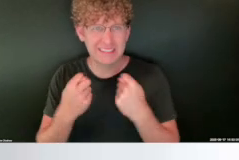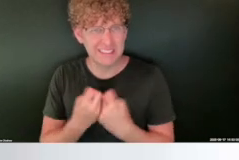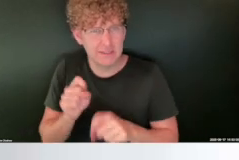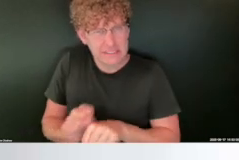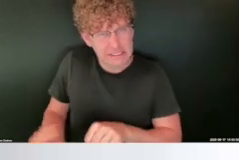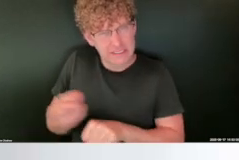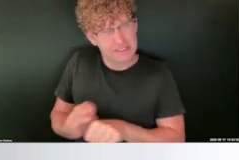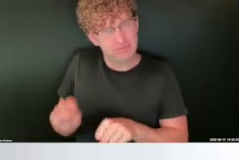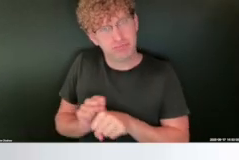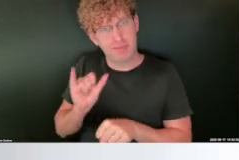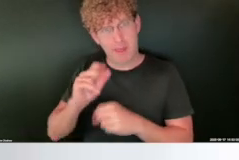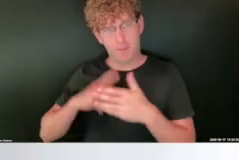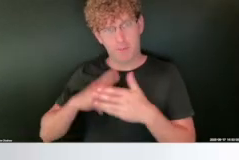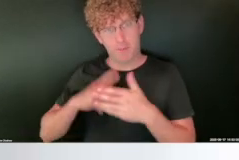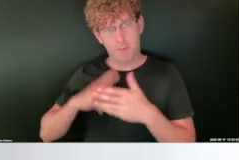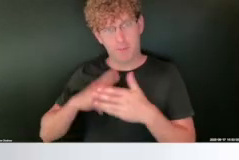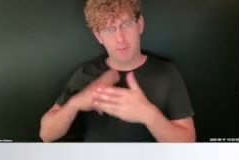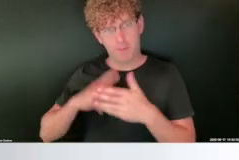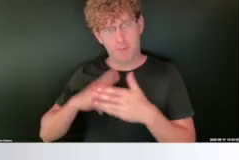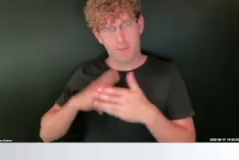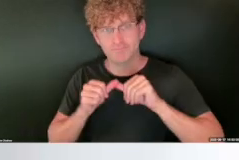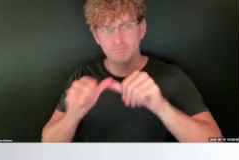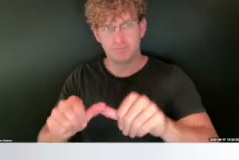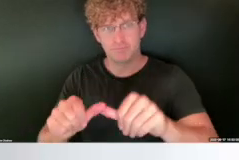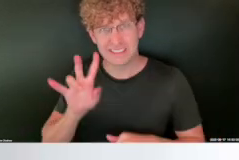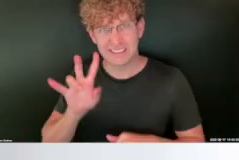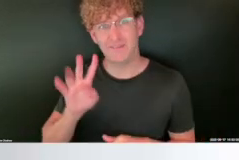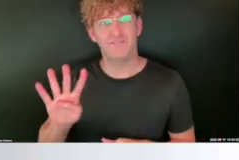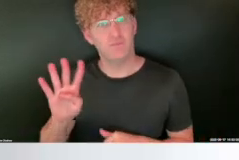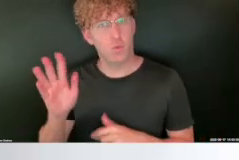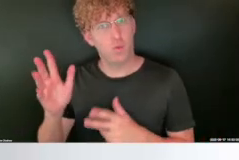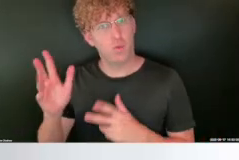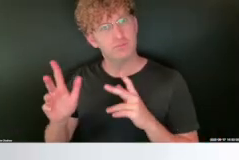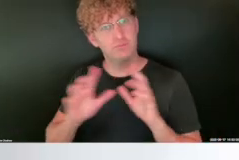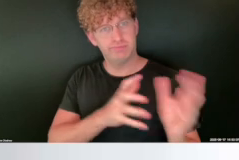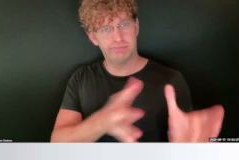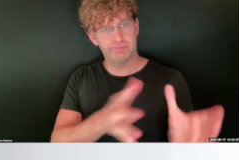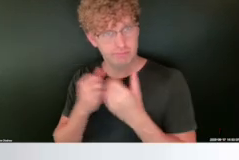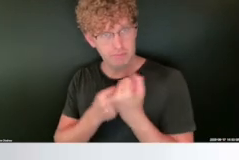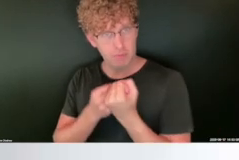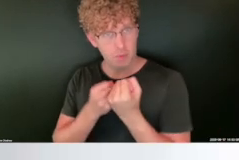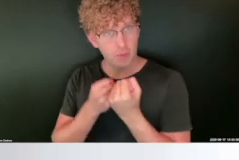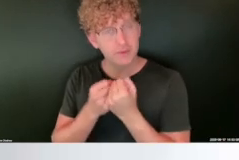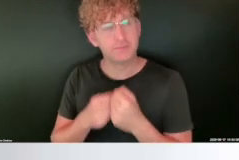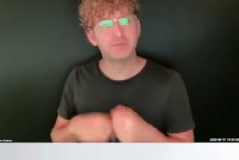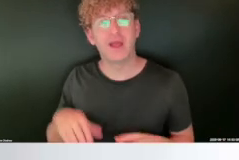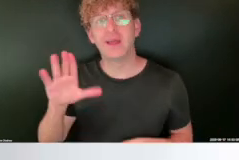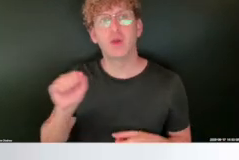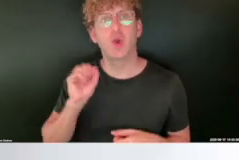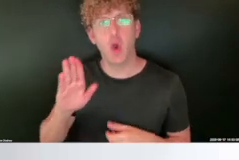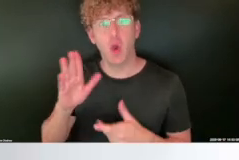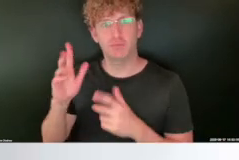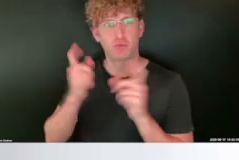administrator team consists of CARB's grantee CalSTART and their partners Shared Use Mobility Center, Emergent Labs, and HeartQuest